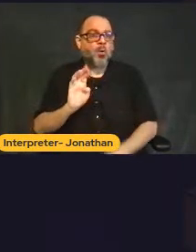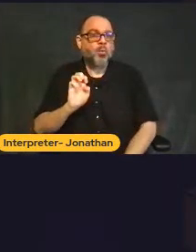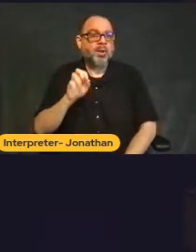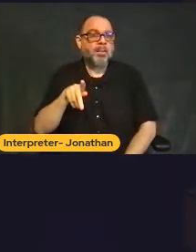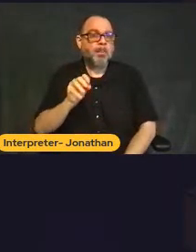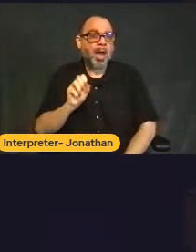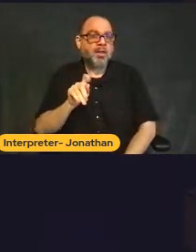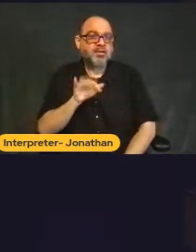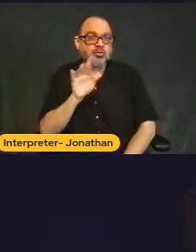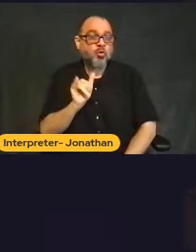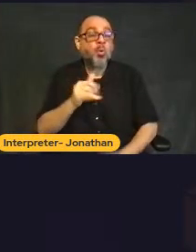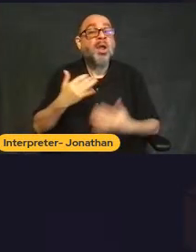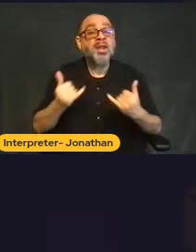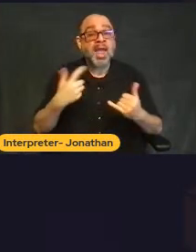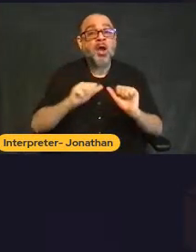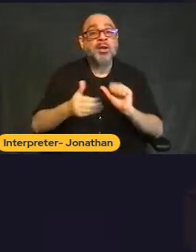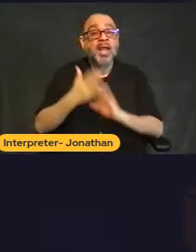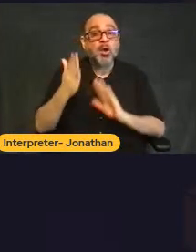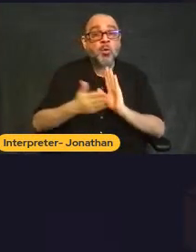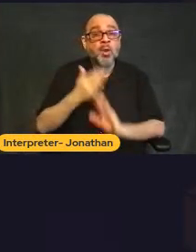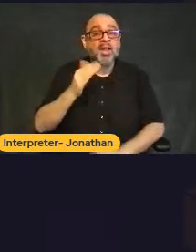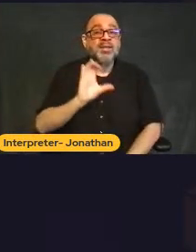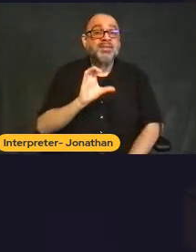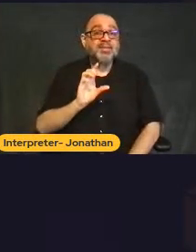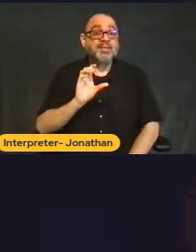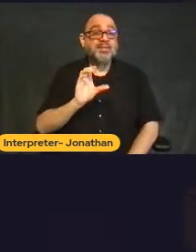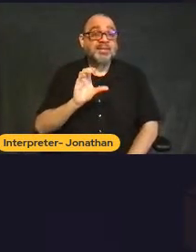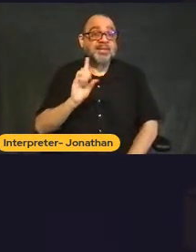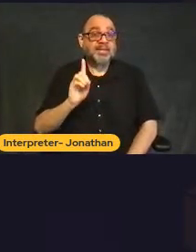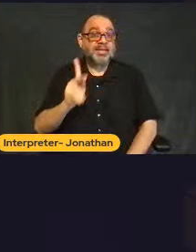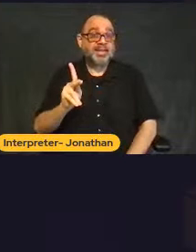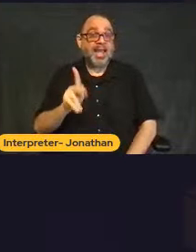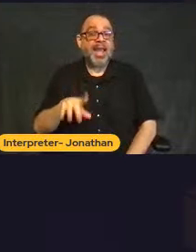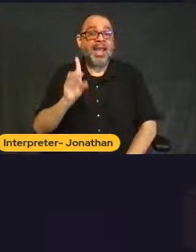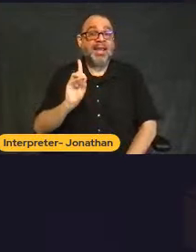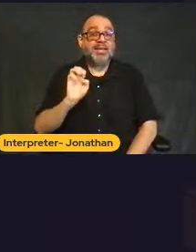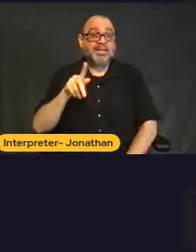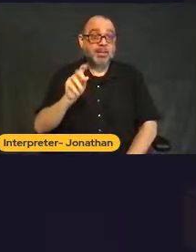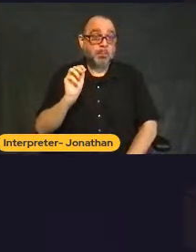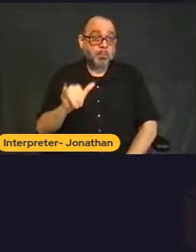So we can now run CDK deploy.